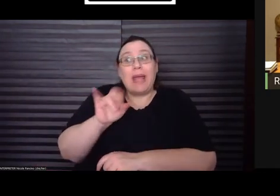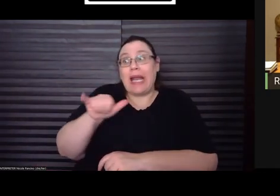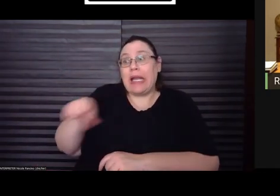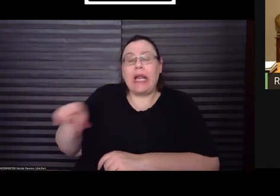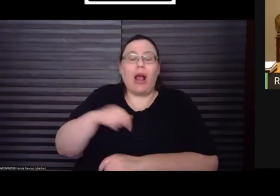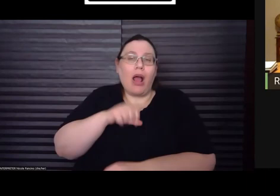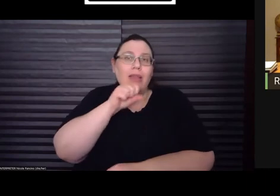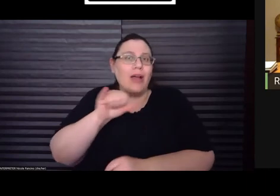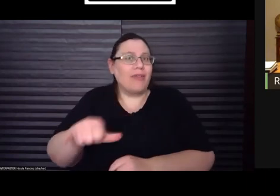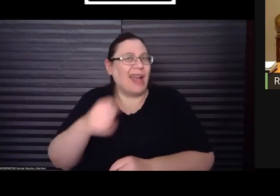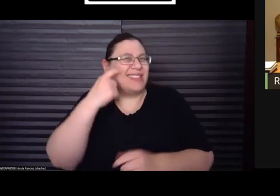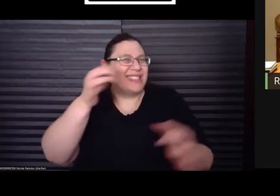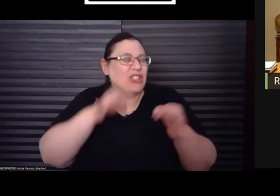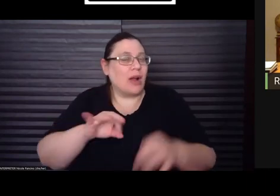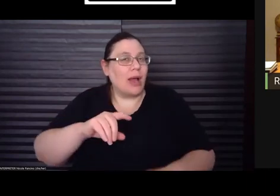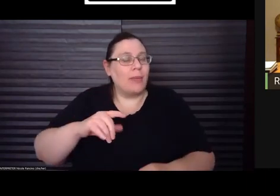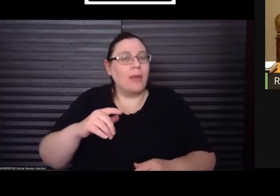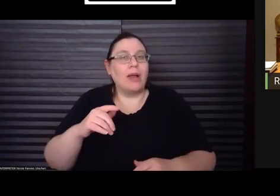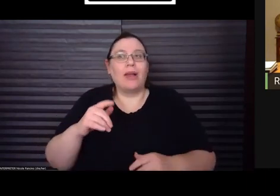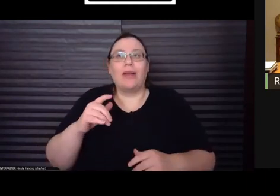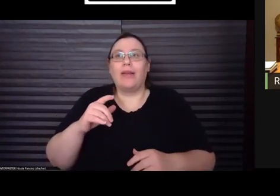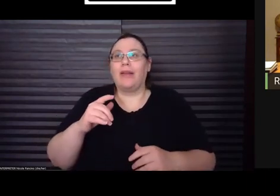love that, the manic savant,